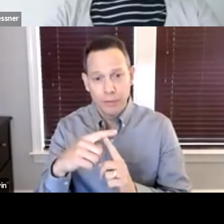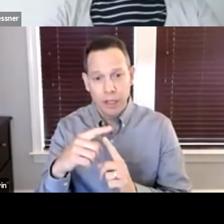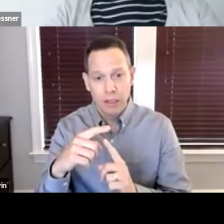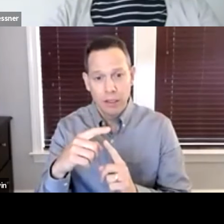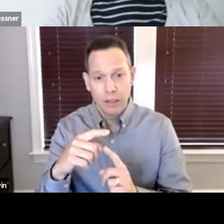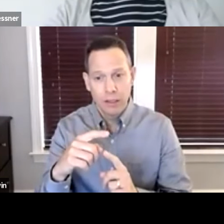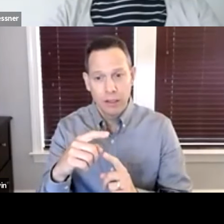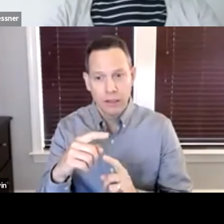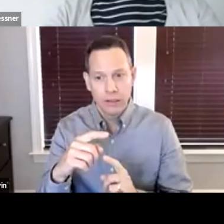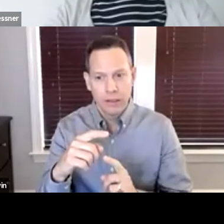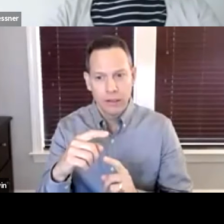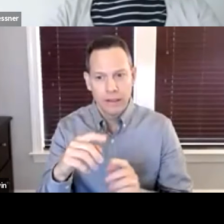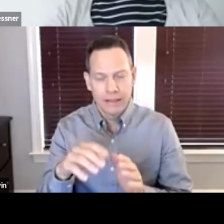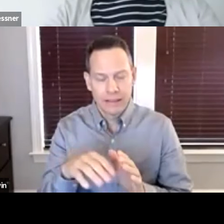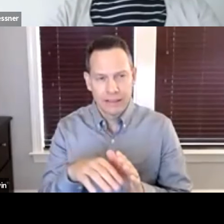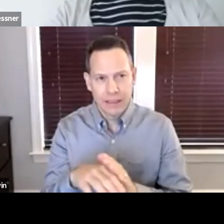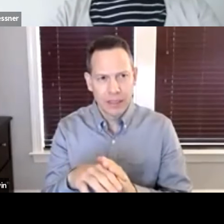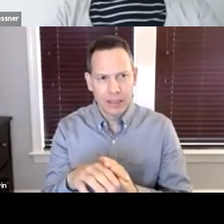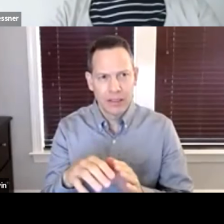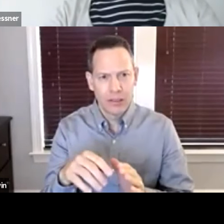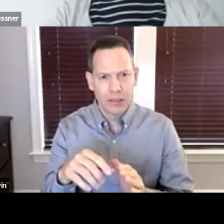This is Seth here with T-Mobile.